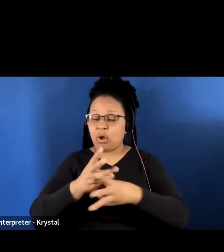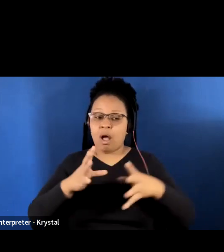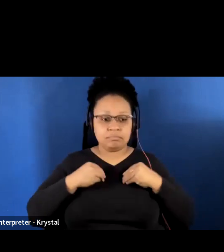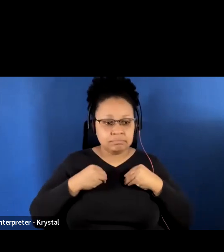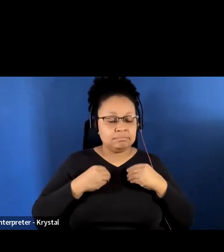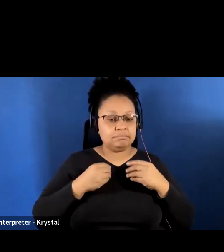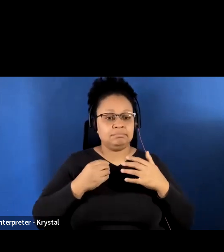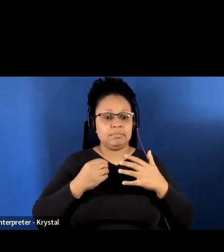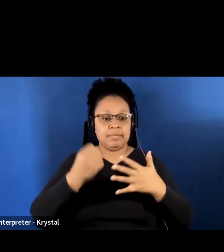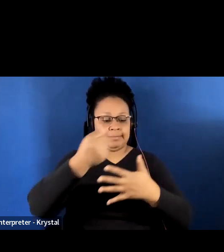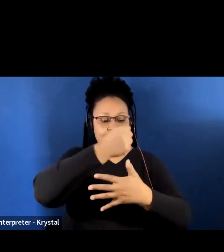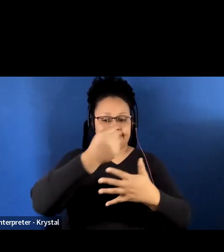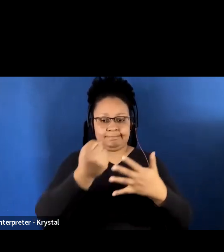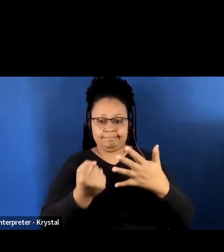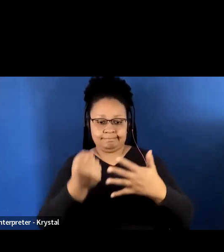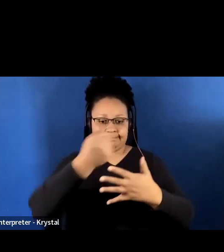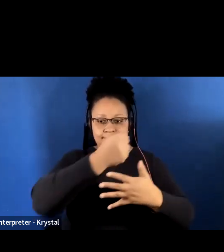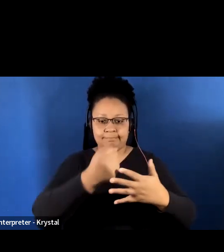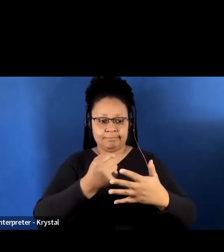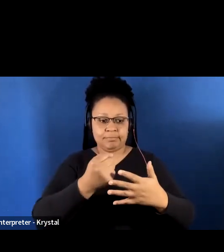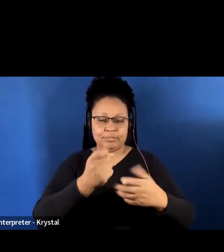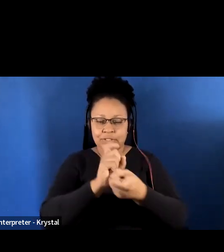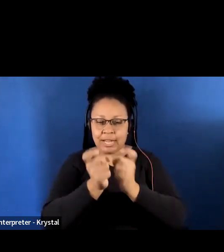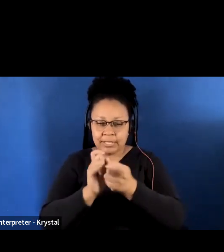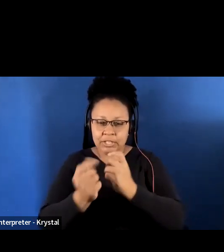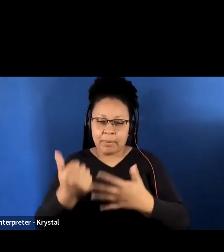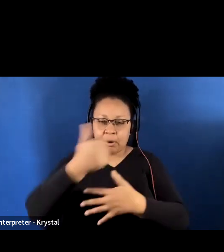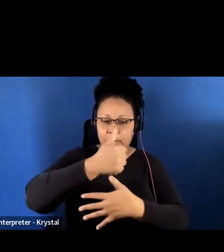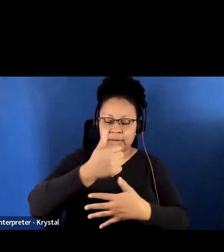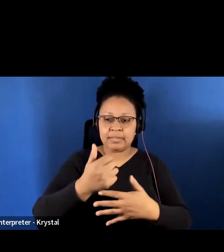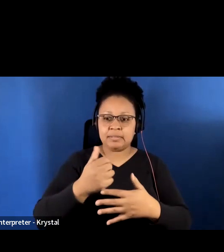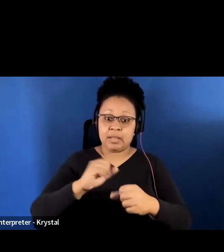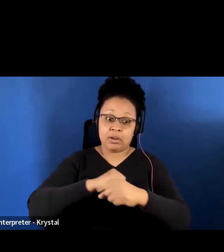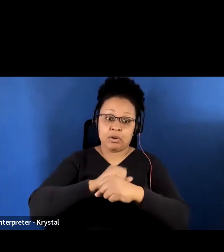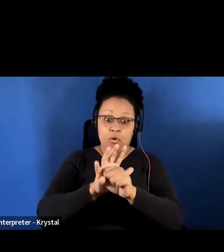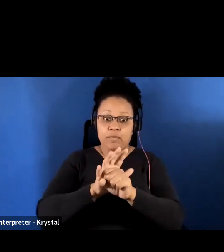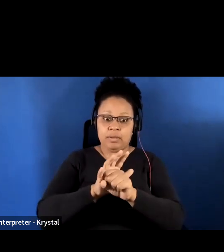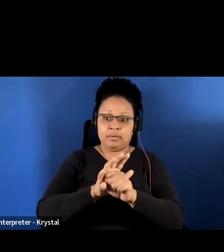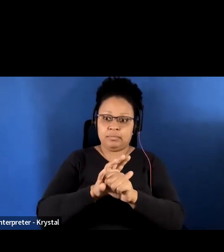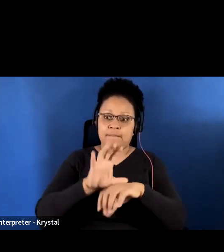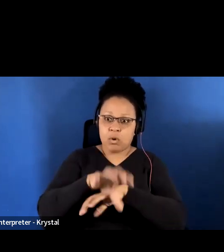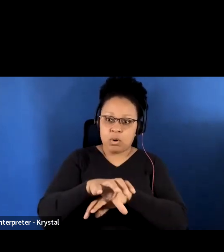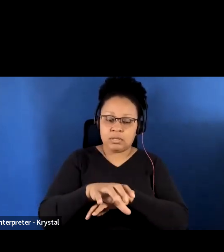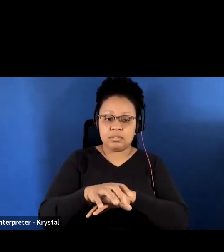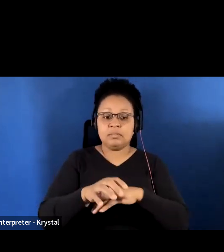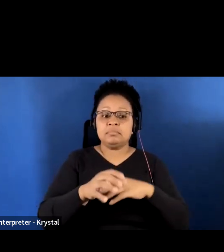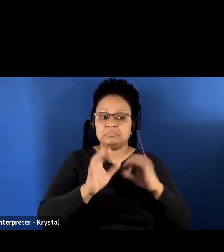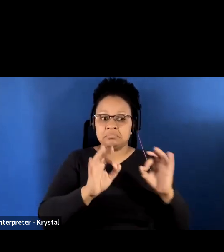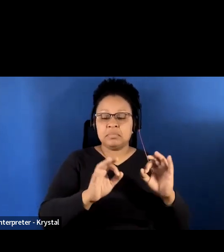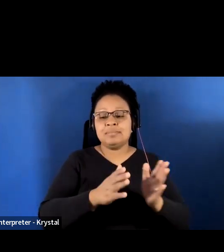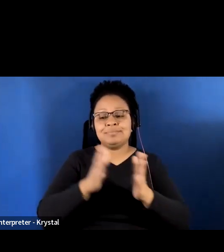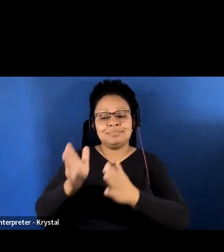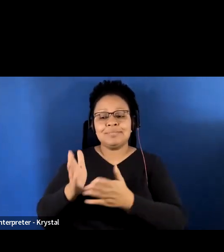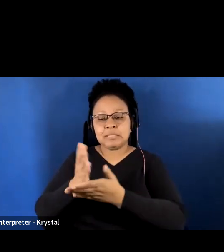reprioritizations that COVID has forced. And then there are still a lot of us who are very much struggling and trying to